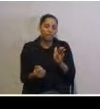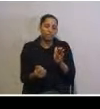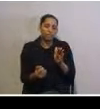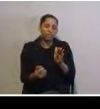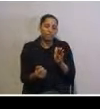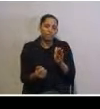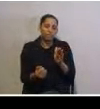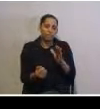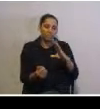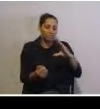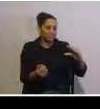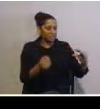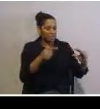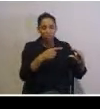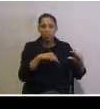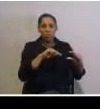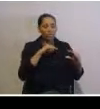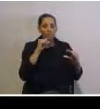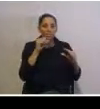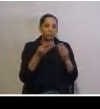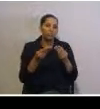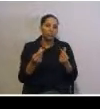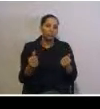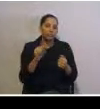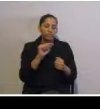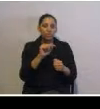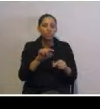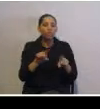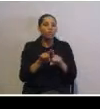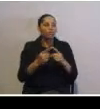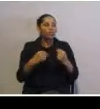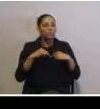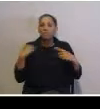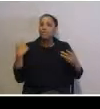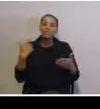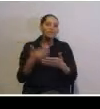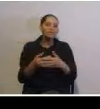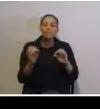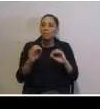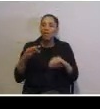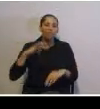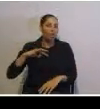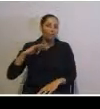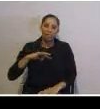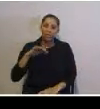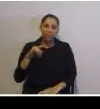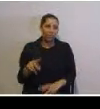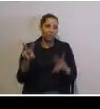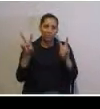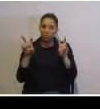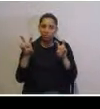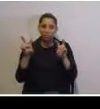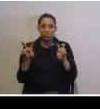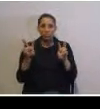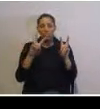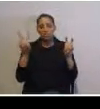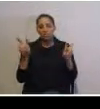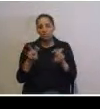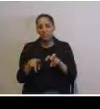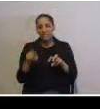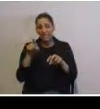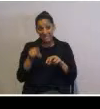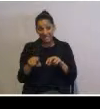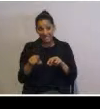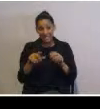not really addressing, and we haven't been for a while. The affordability issues on electricity is